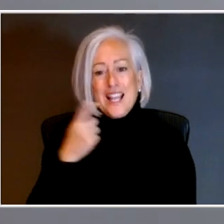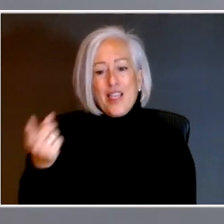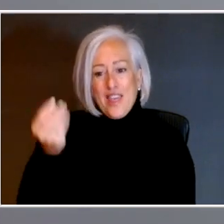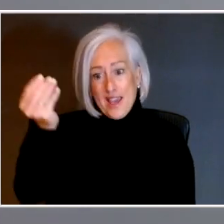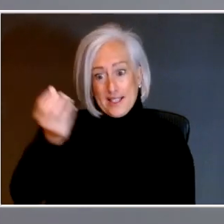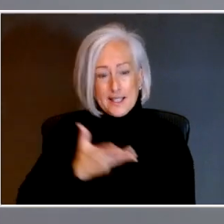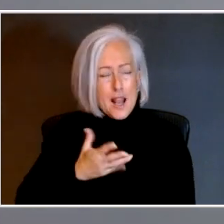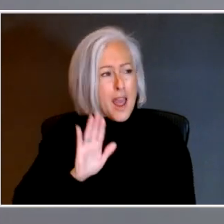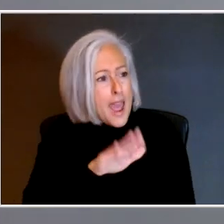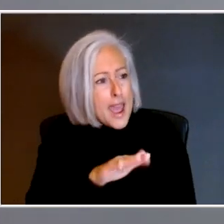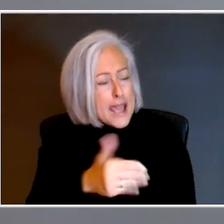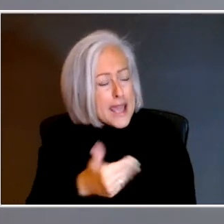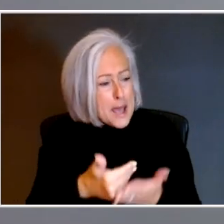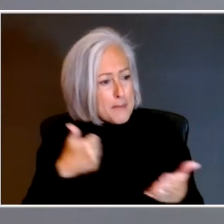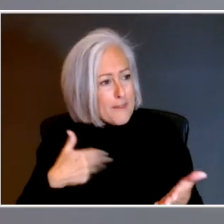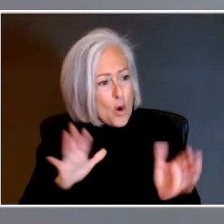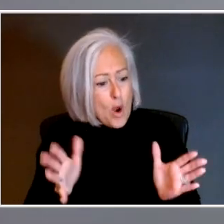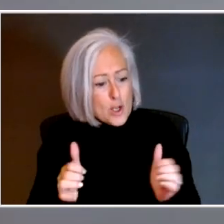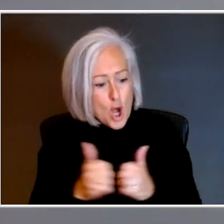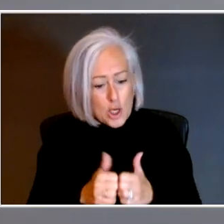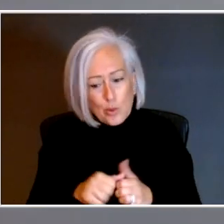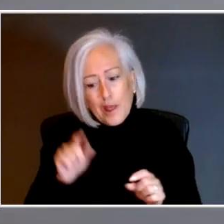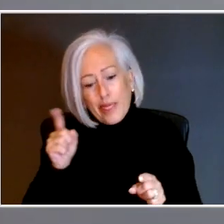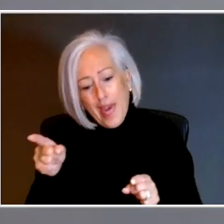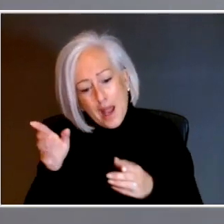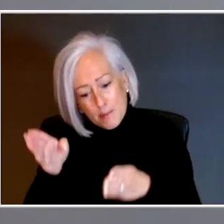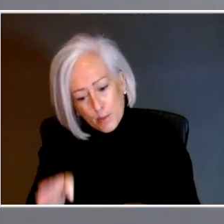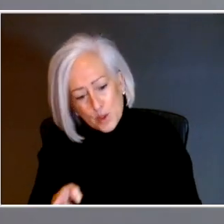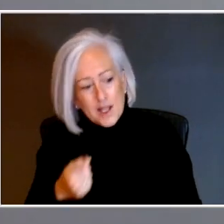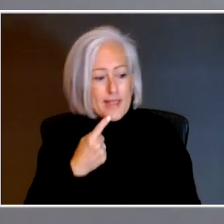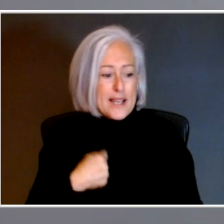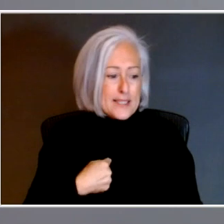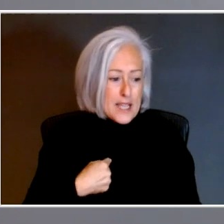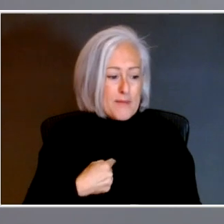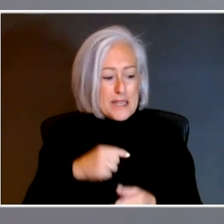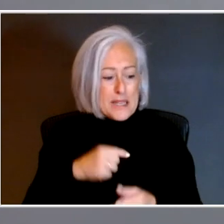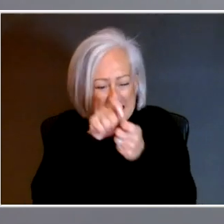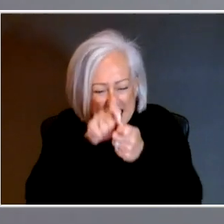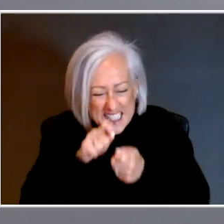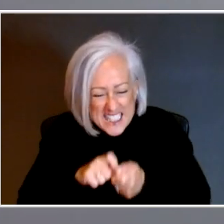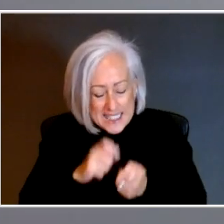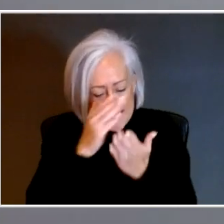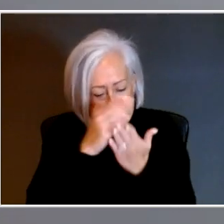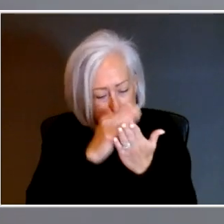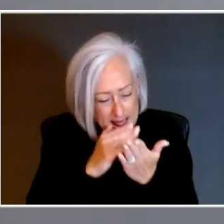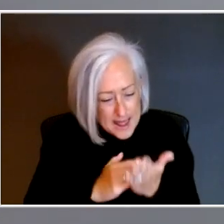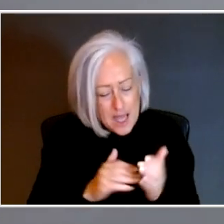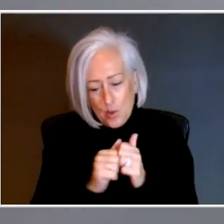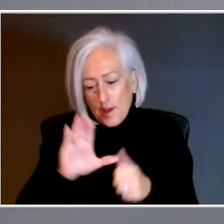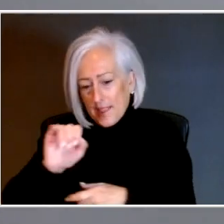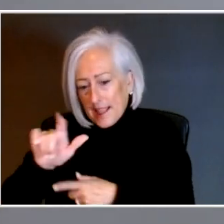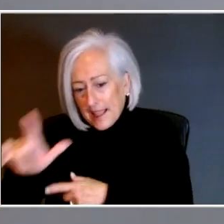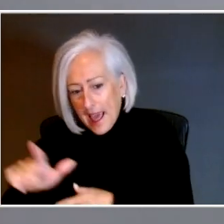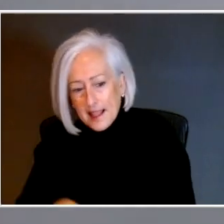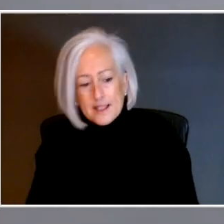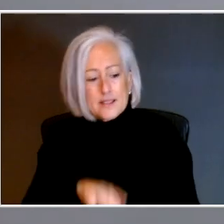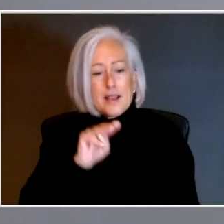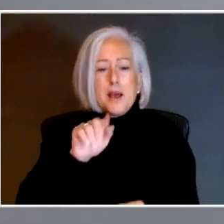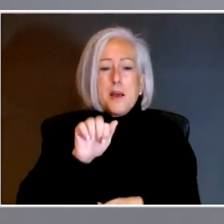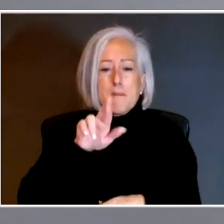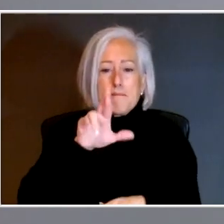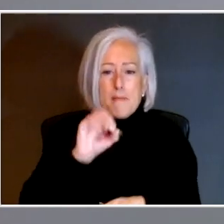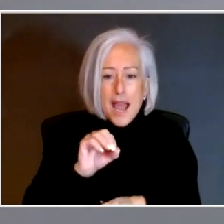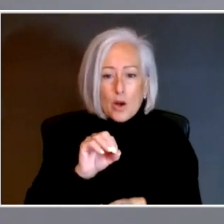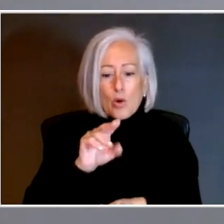hey, before I was talking with so-and-so, and they gave me this really detailed plan. It had my calories, it had my macronutrients. I